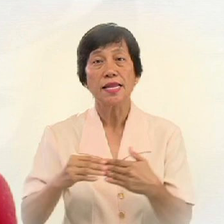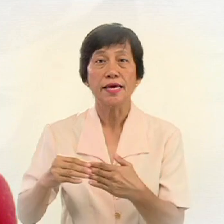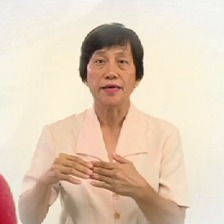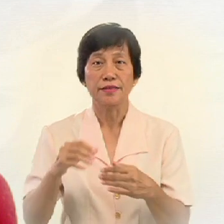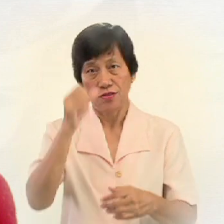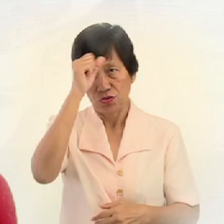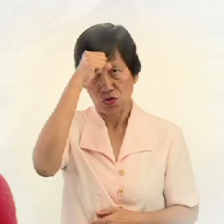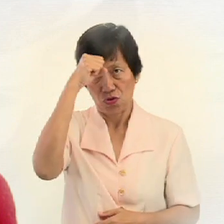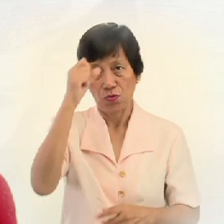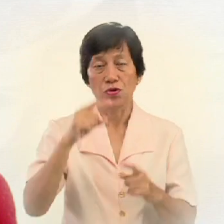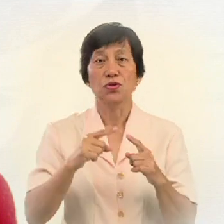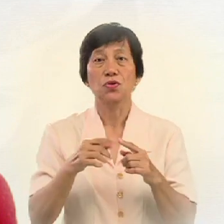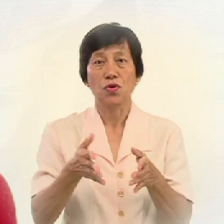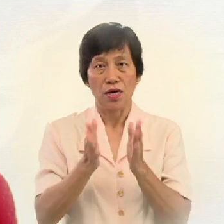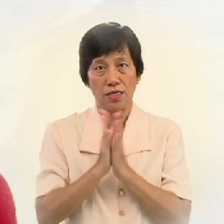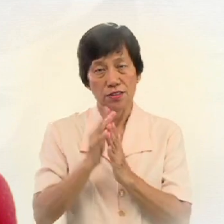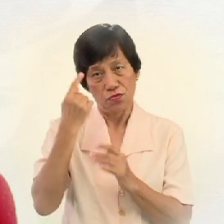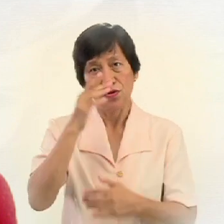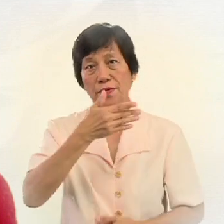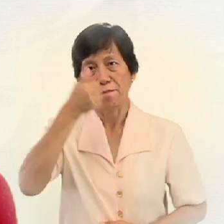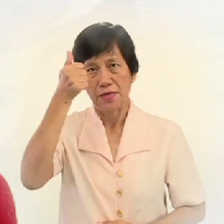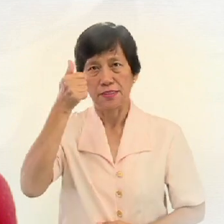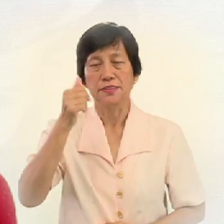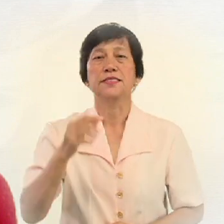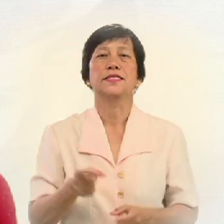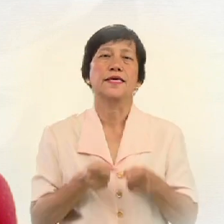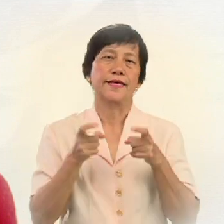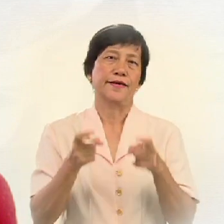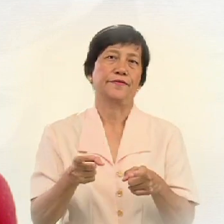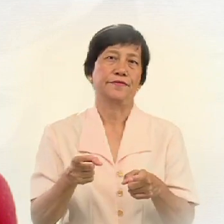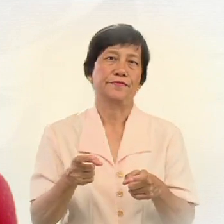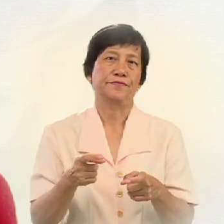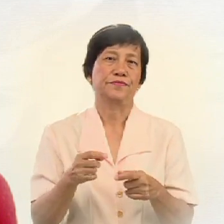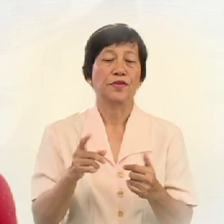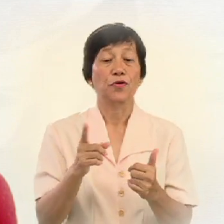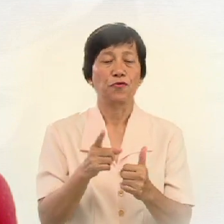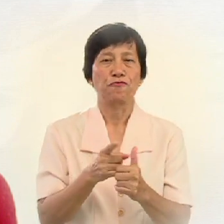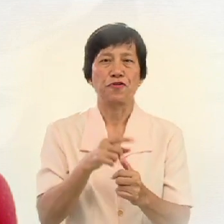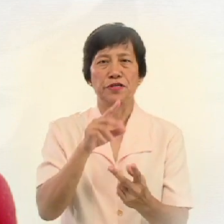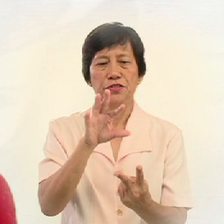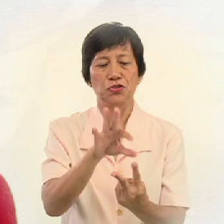of thinking led Solomon to ask